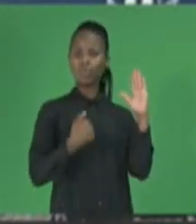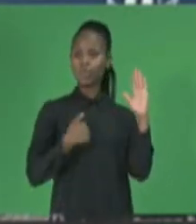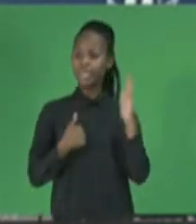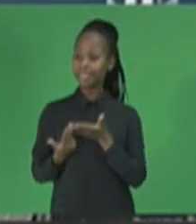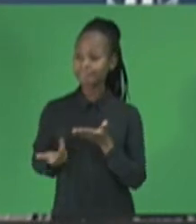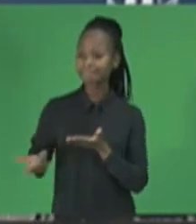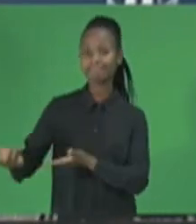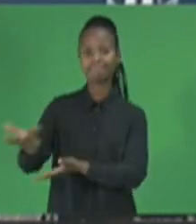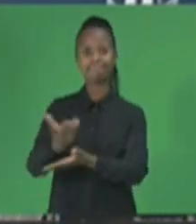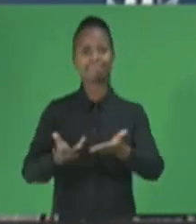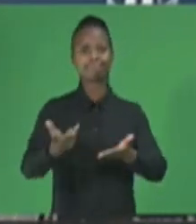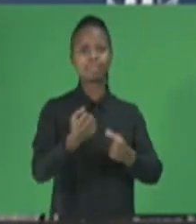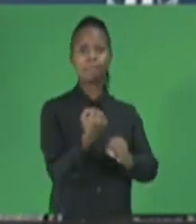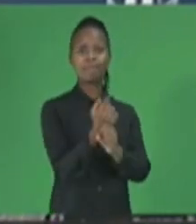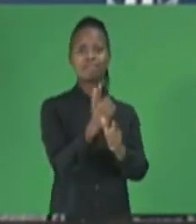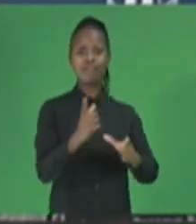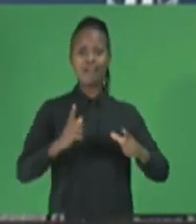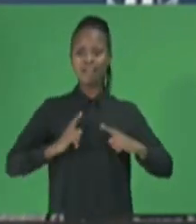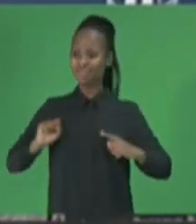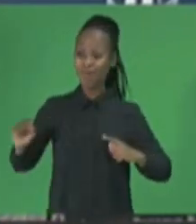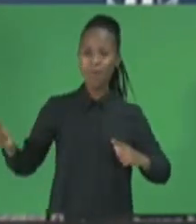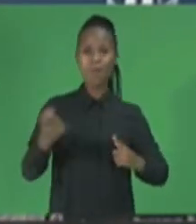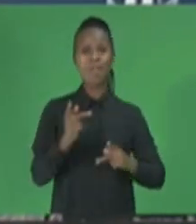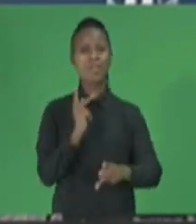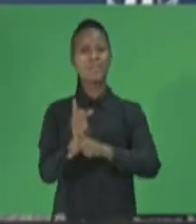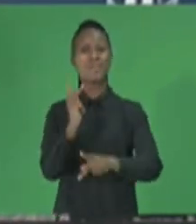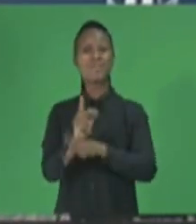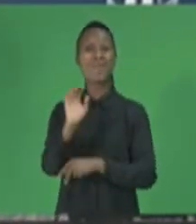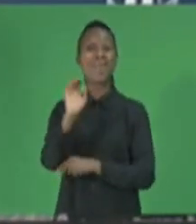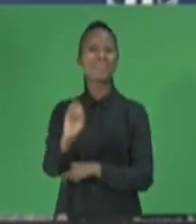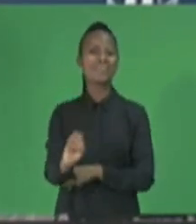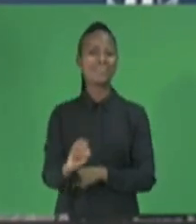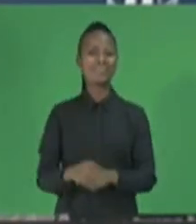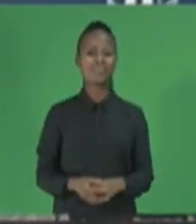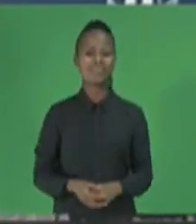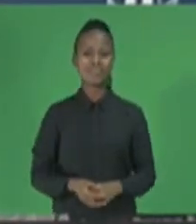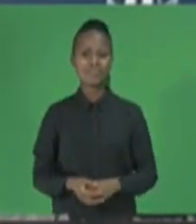the support measures that had been put in place had been.